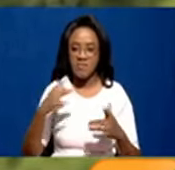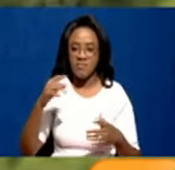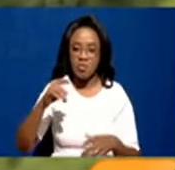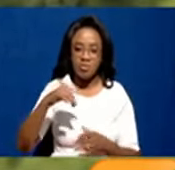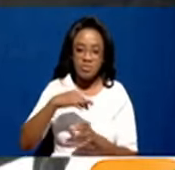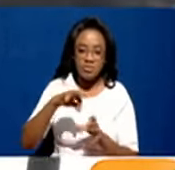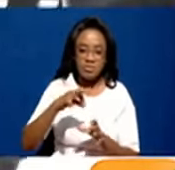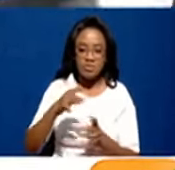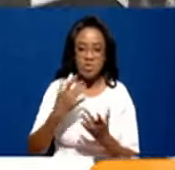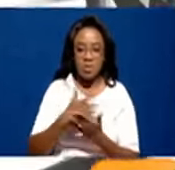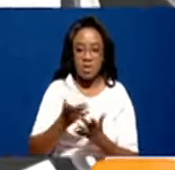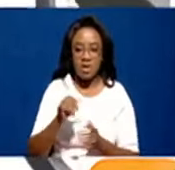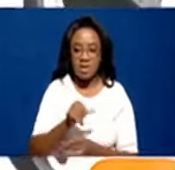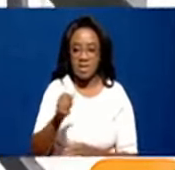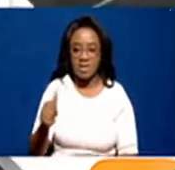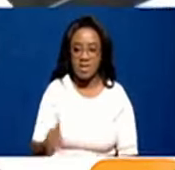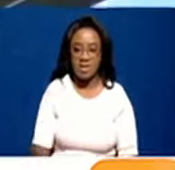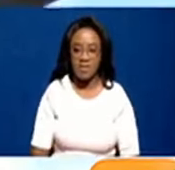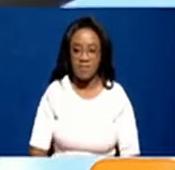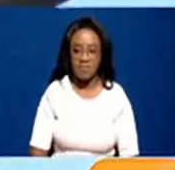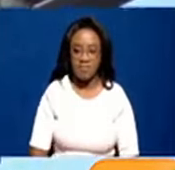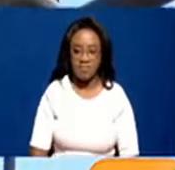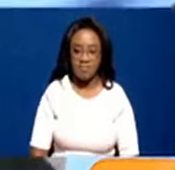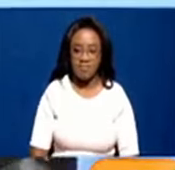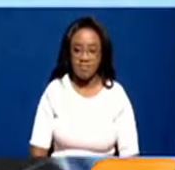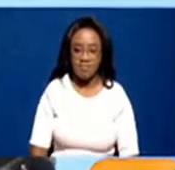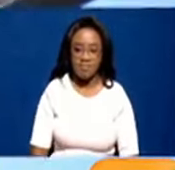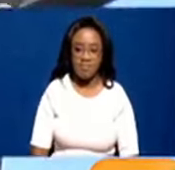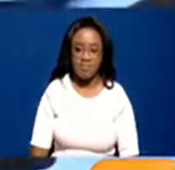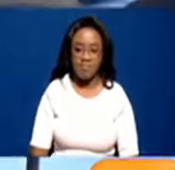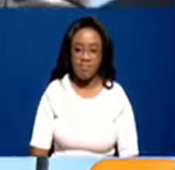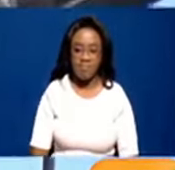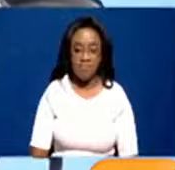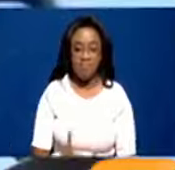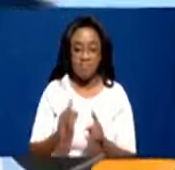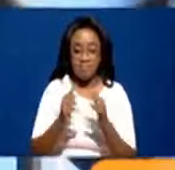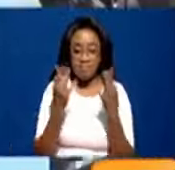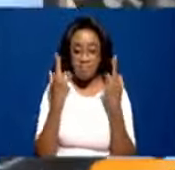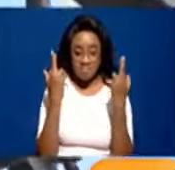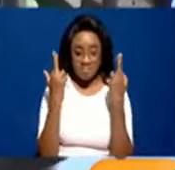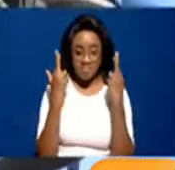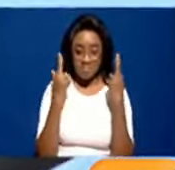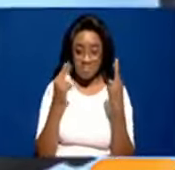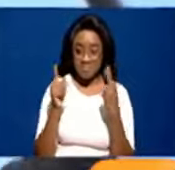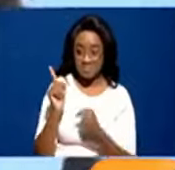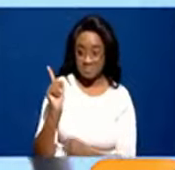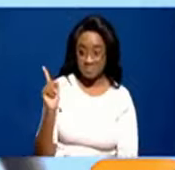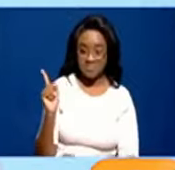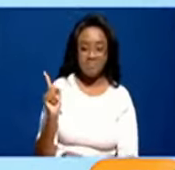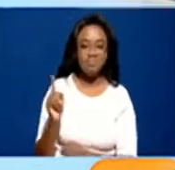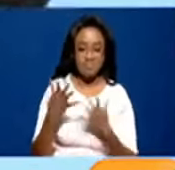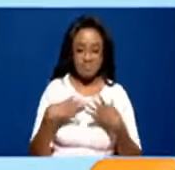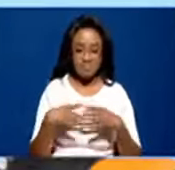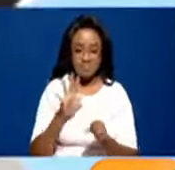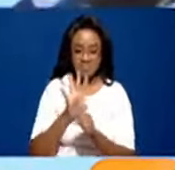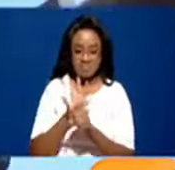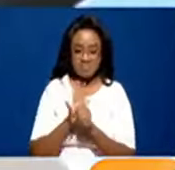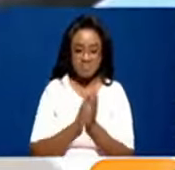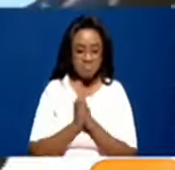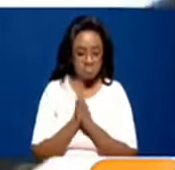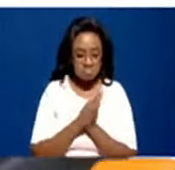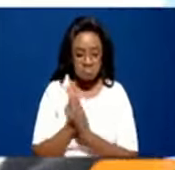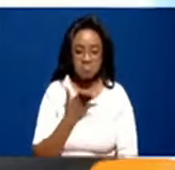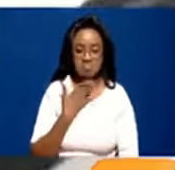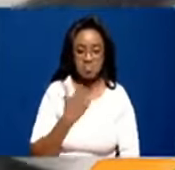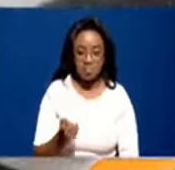other large-scale farm. All in all, it is the hope that these flying machines will allow growers to become